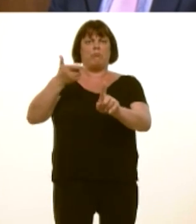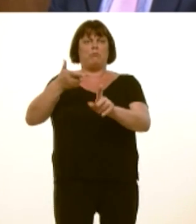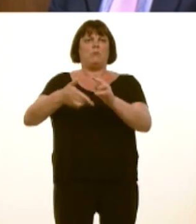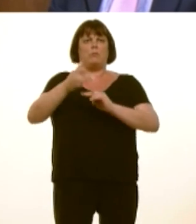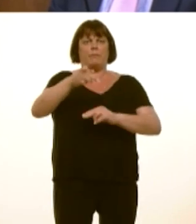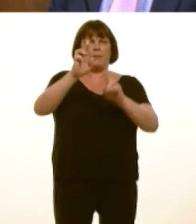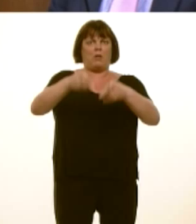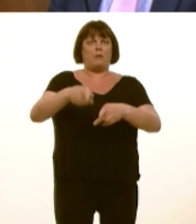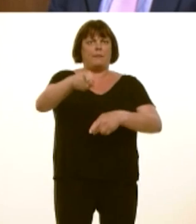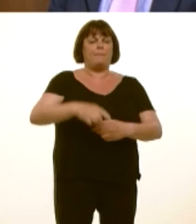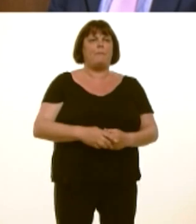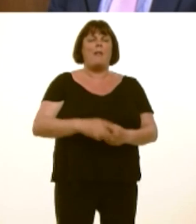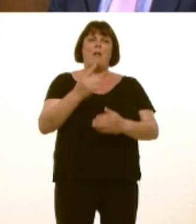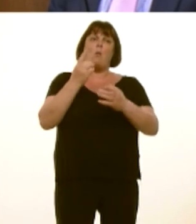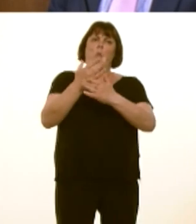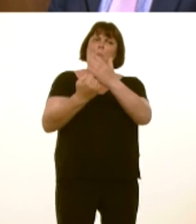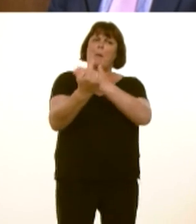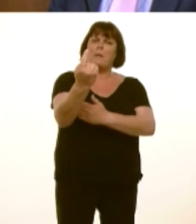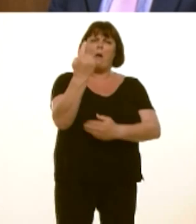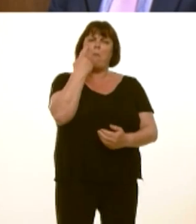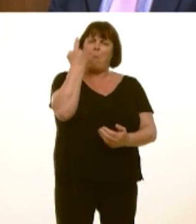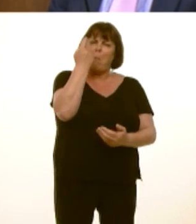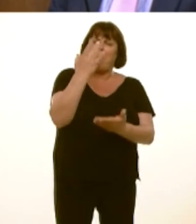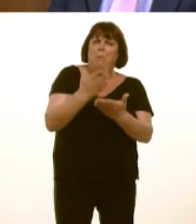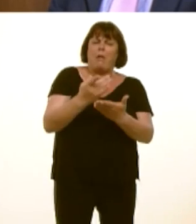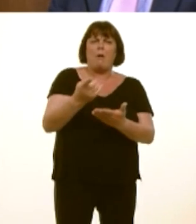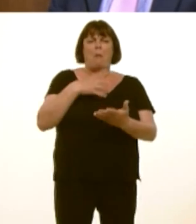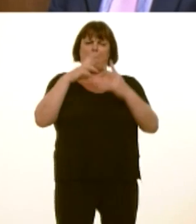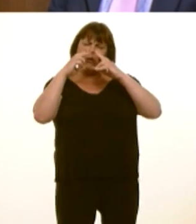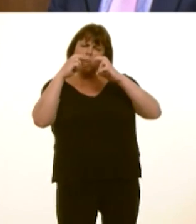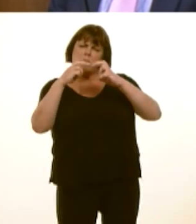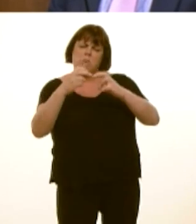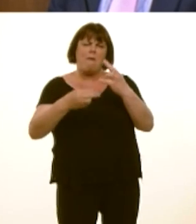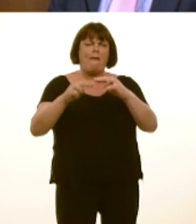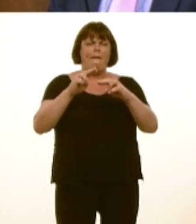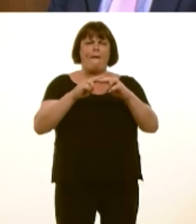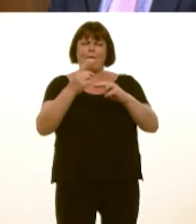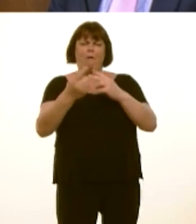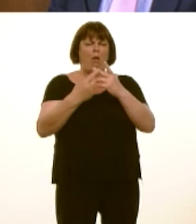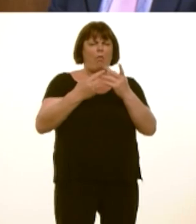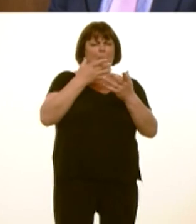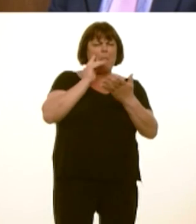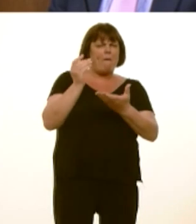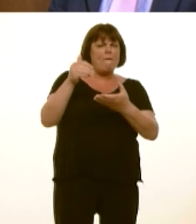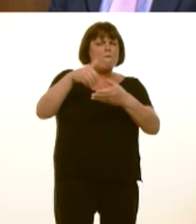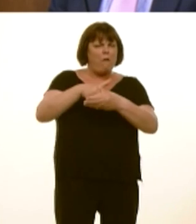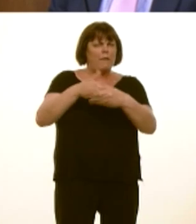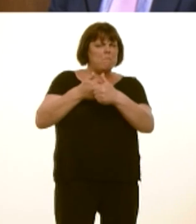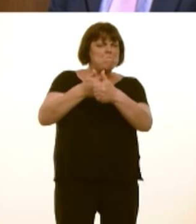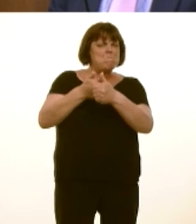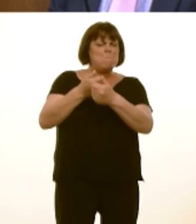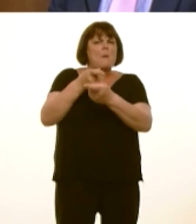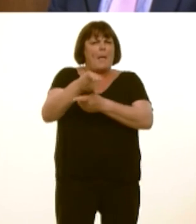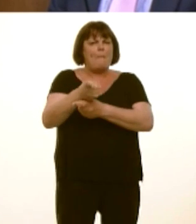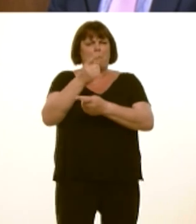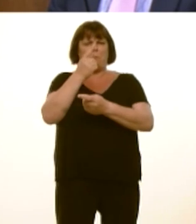ISIL-inspired network, but Tunisian security forces are investigating whether he had the support from possible accomplices.